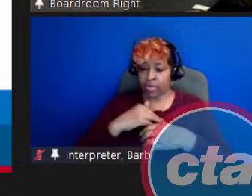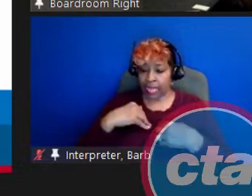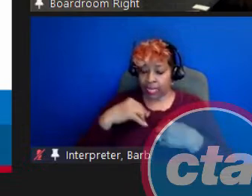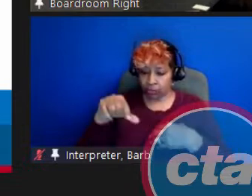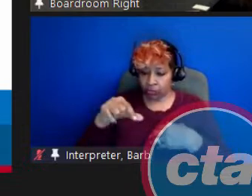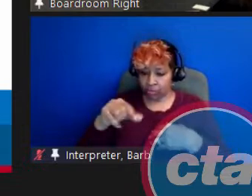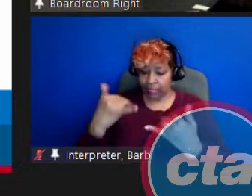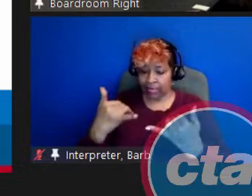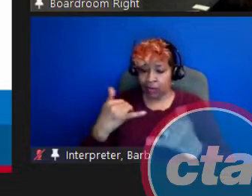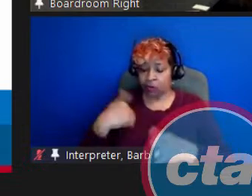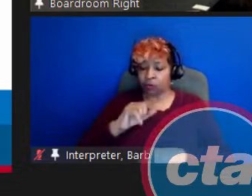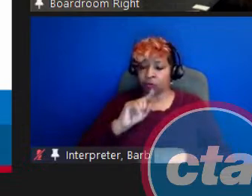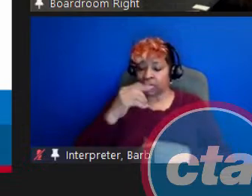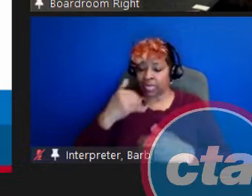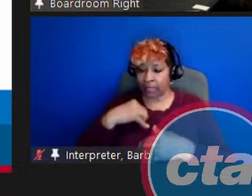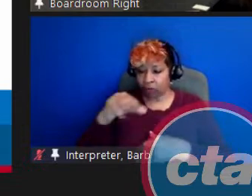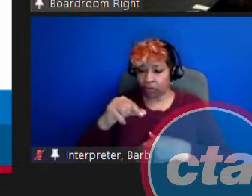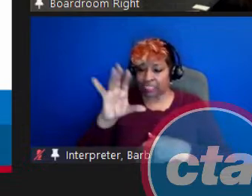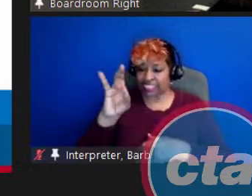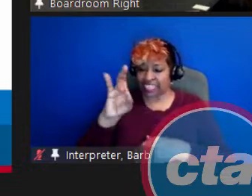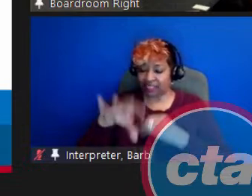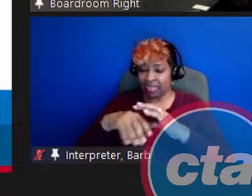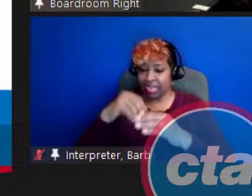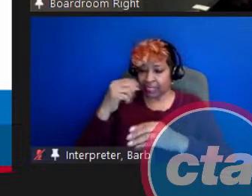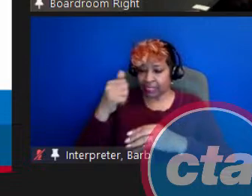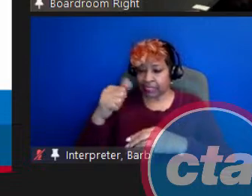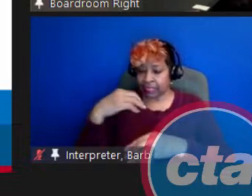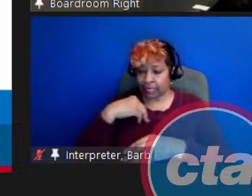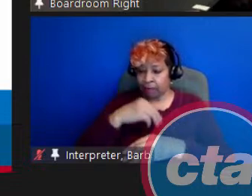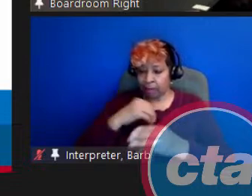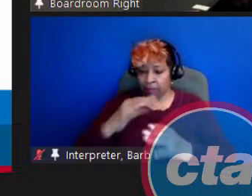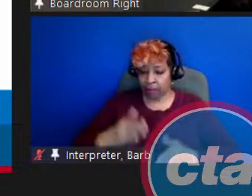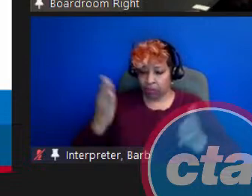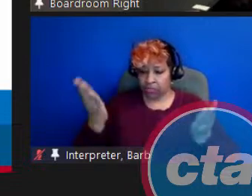do have a quorum with 7 out of 10 members present.